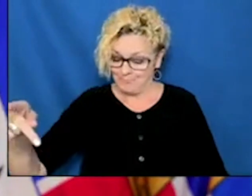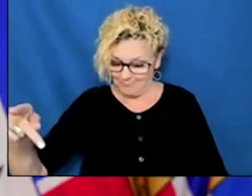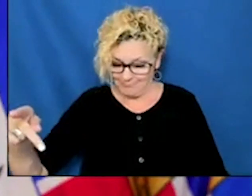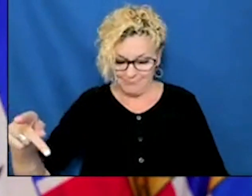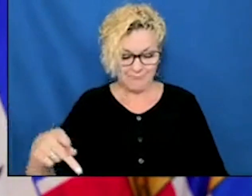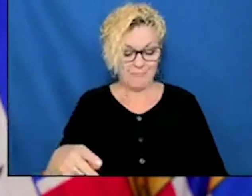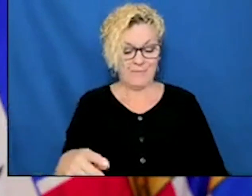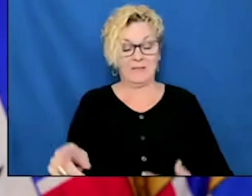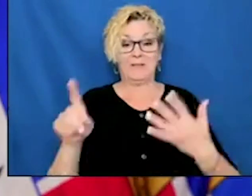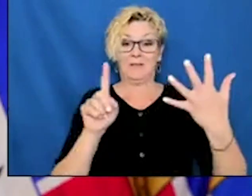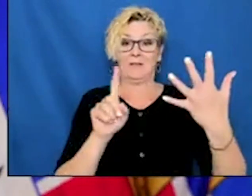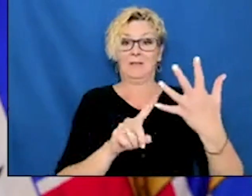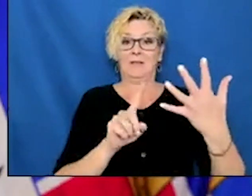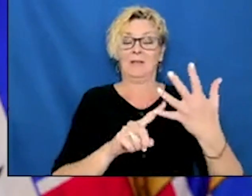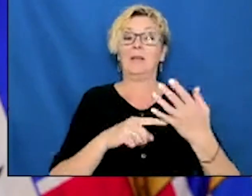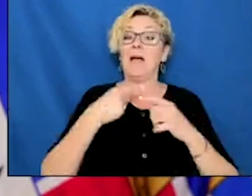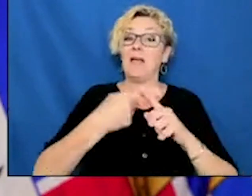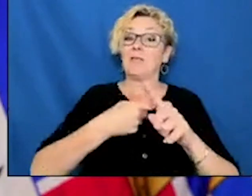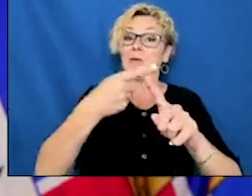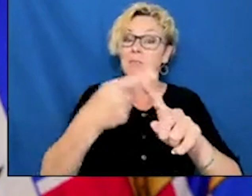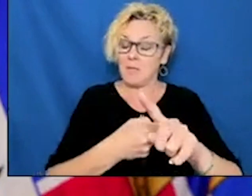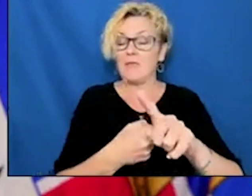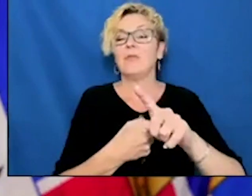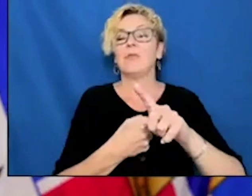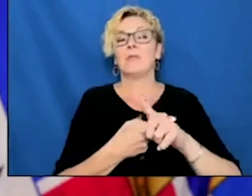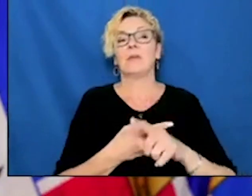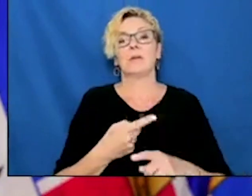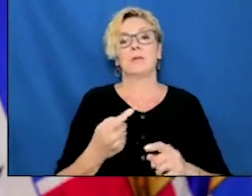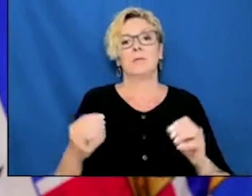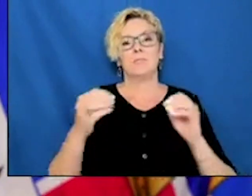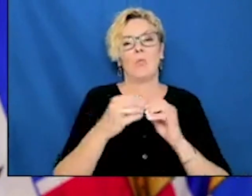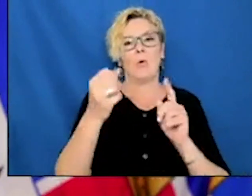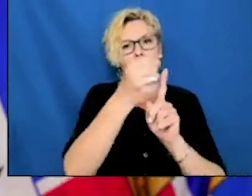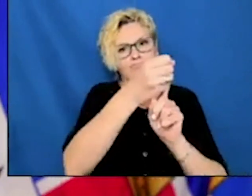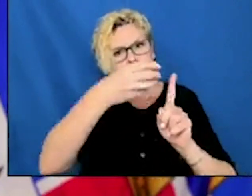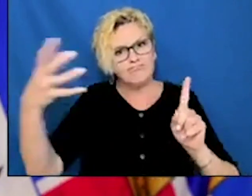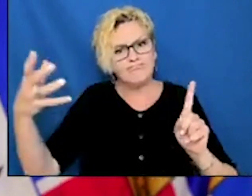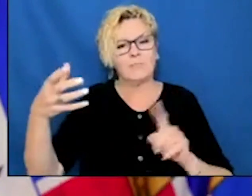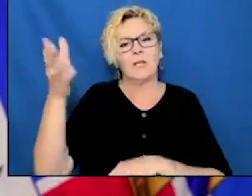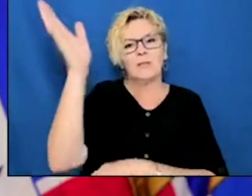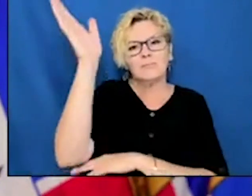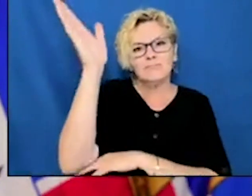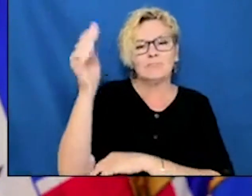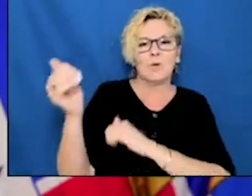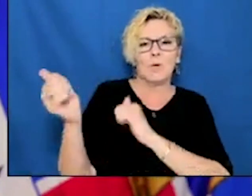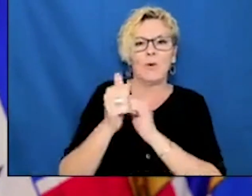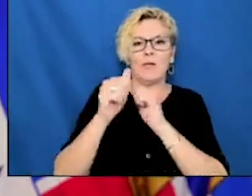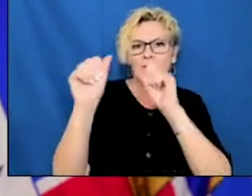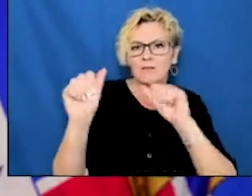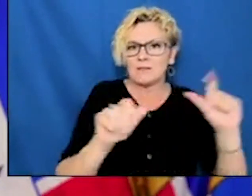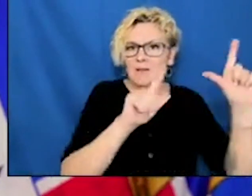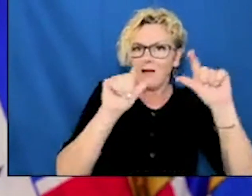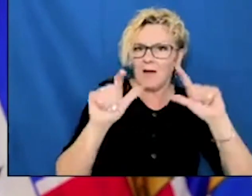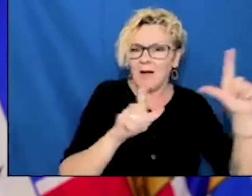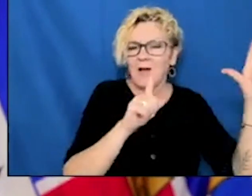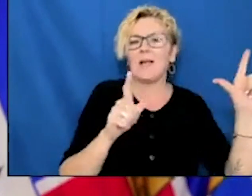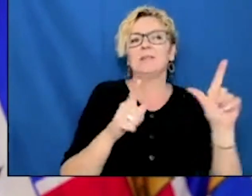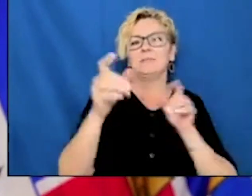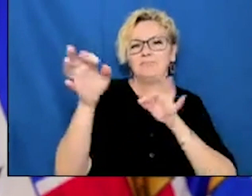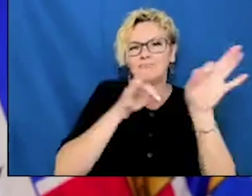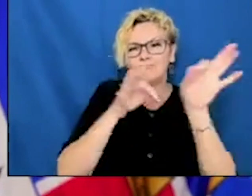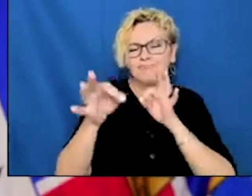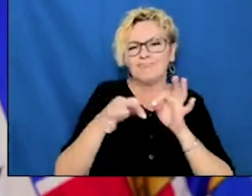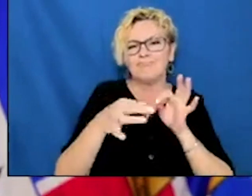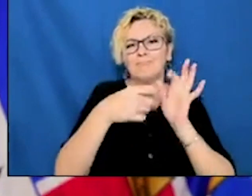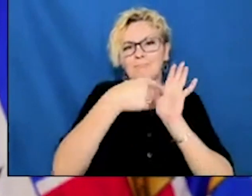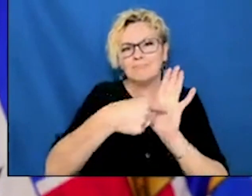section called the COVID-19 Epidemiology app. Along in that section, you can look at all of the